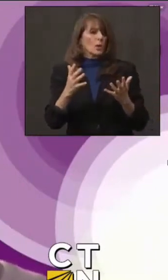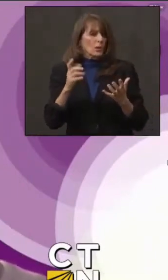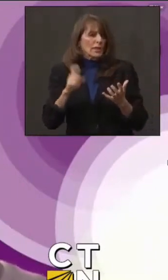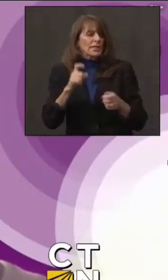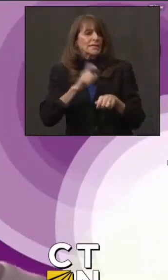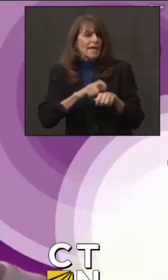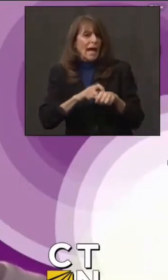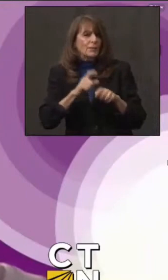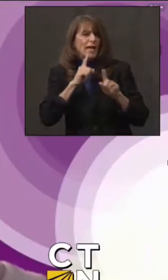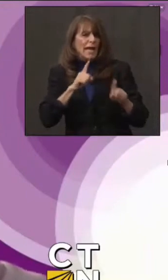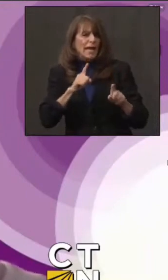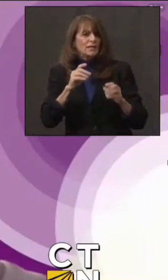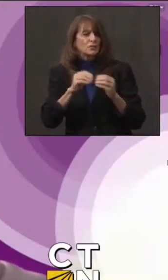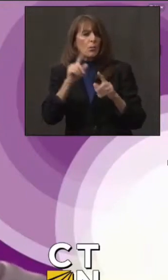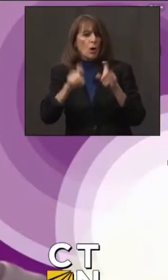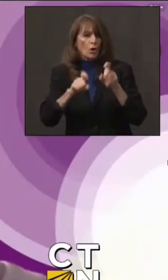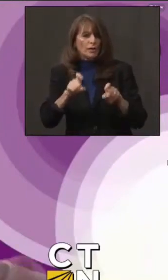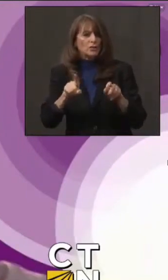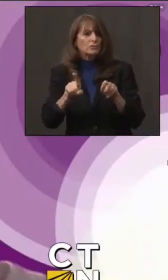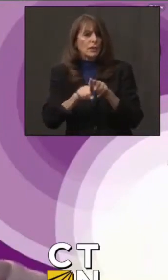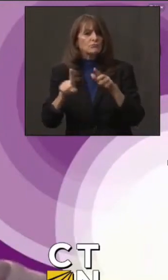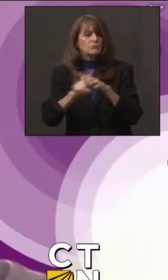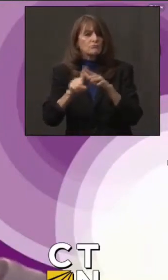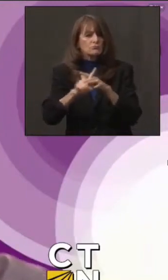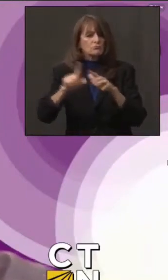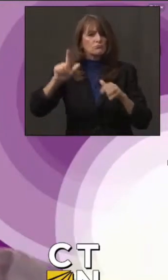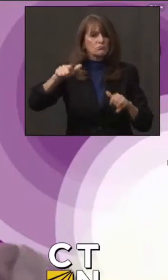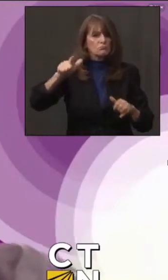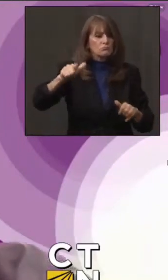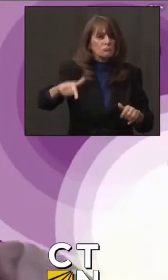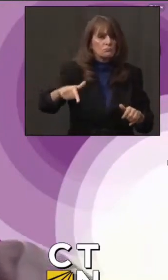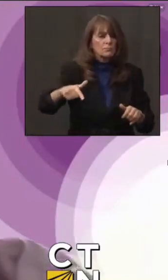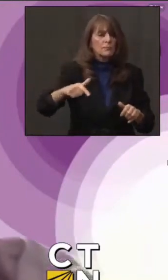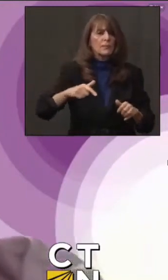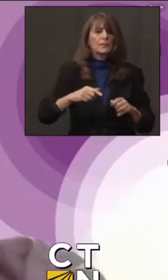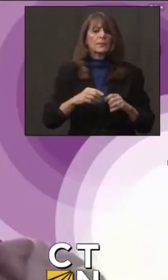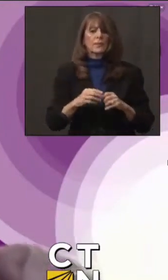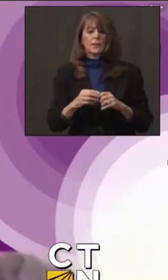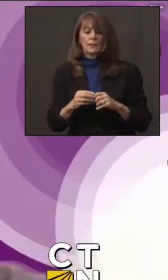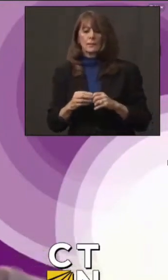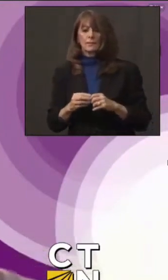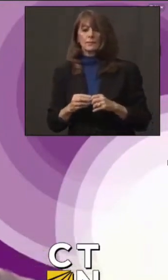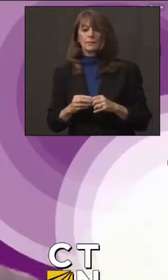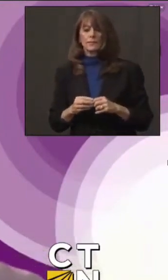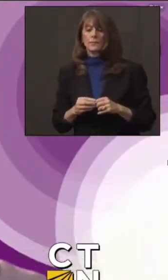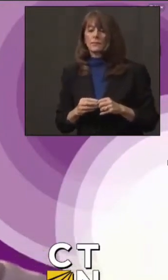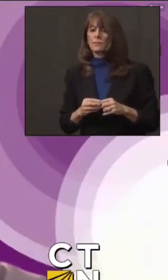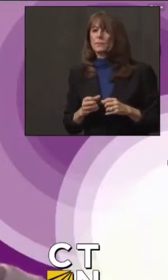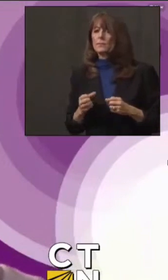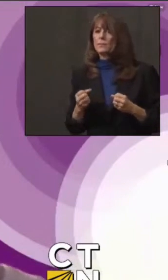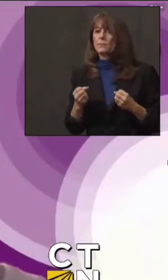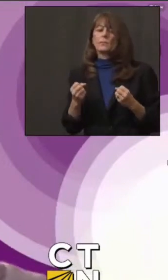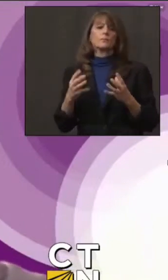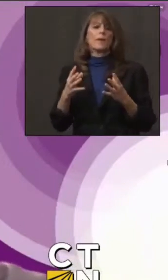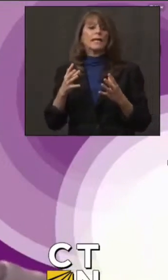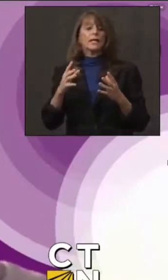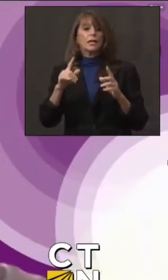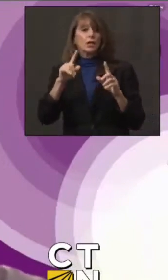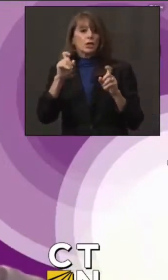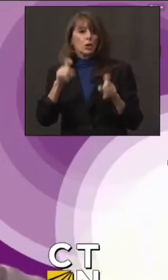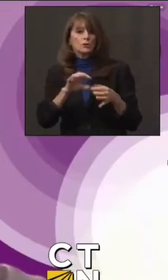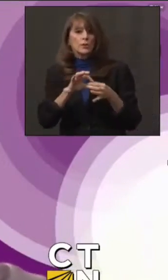answer questions like we're doing today. Most of the questions that, at least at Trinity Health in New England, were around efficacy,